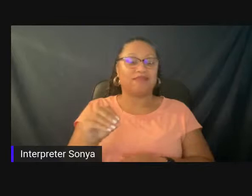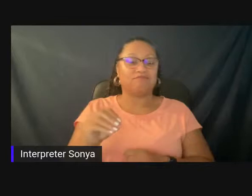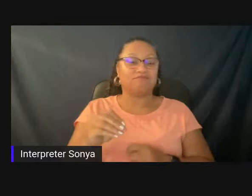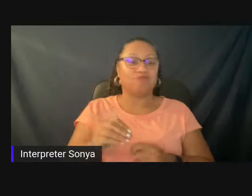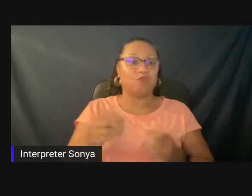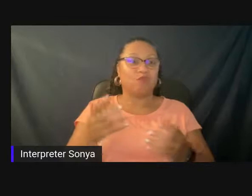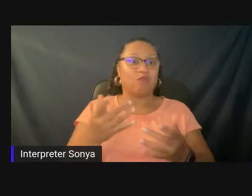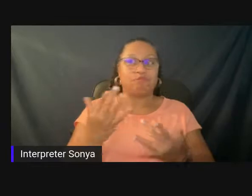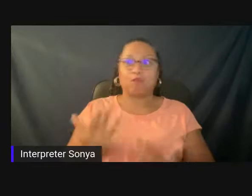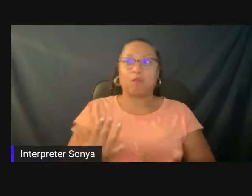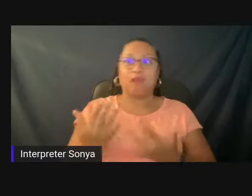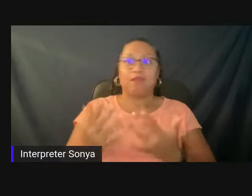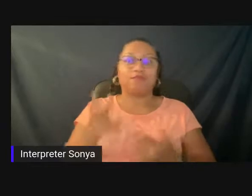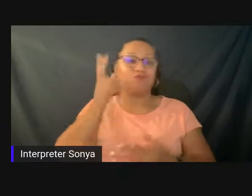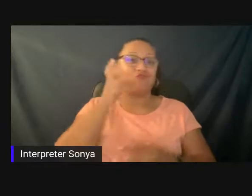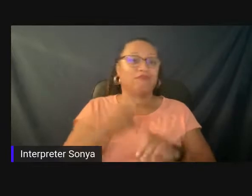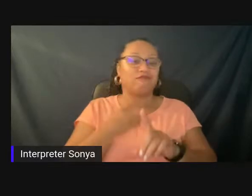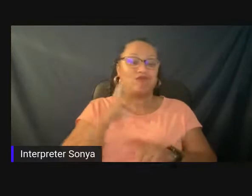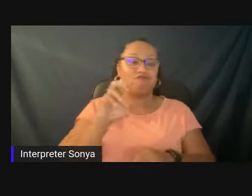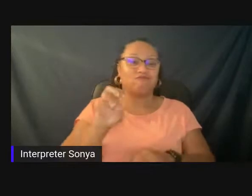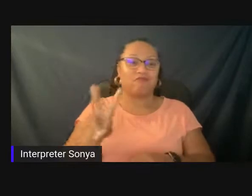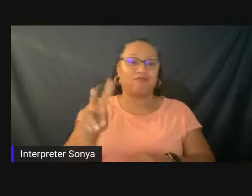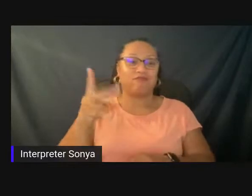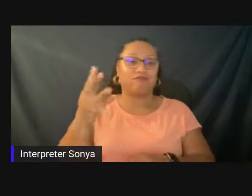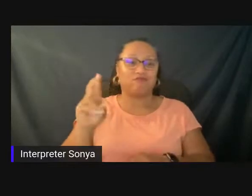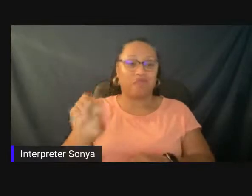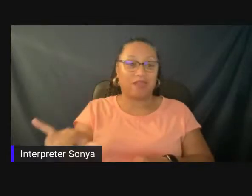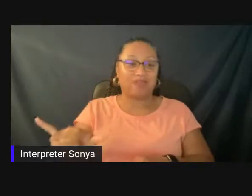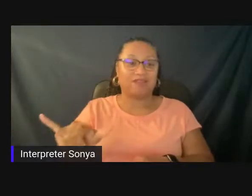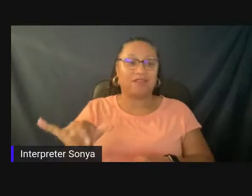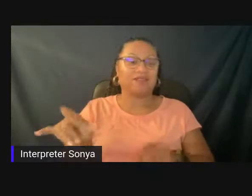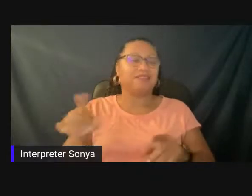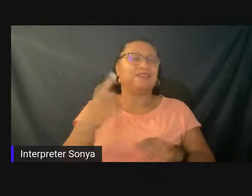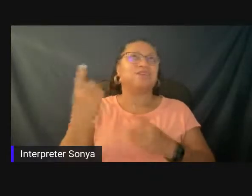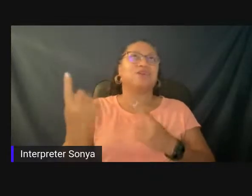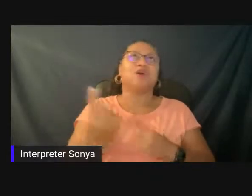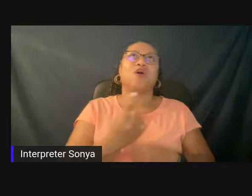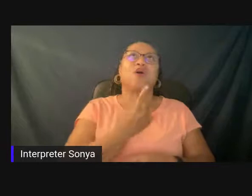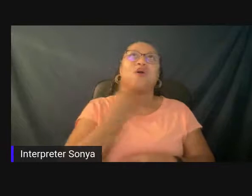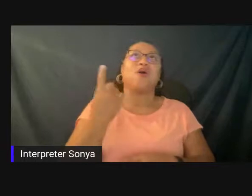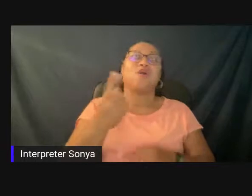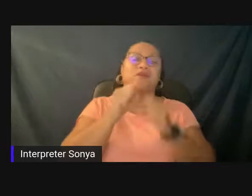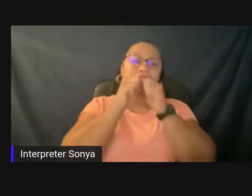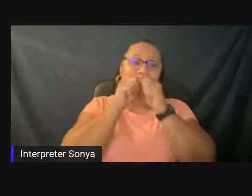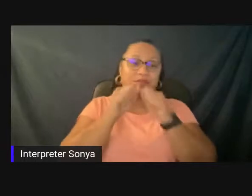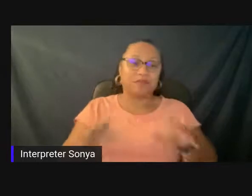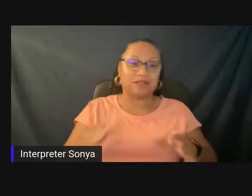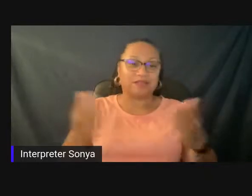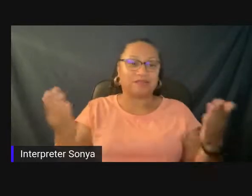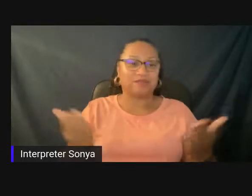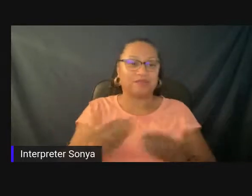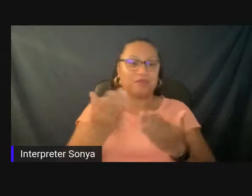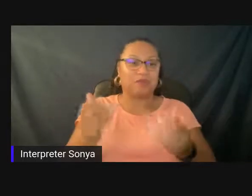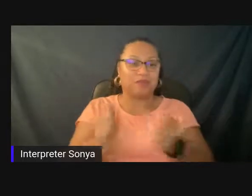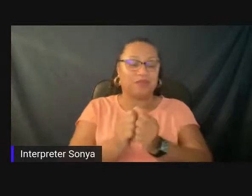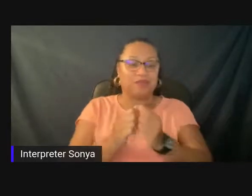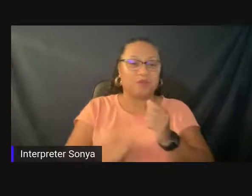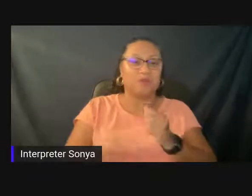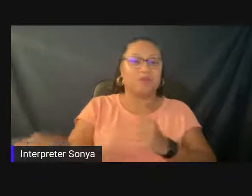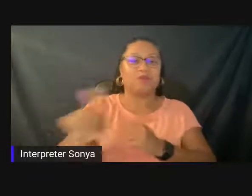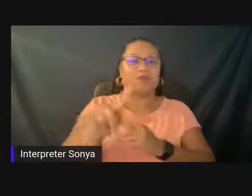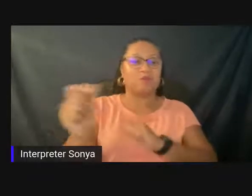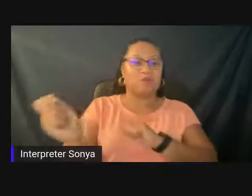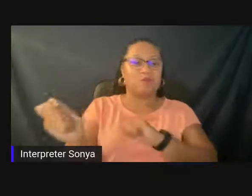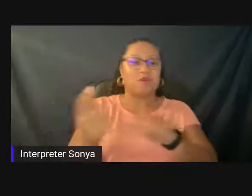Raymont. And it's always a blessing to be with everyone. And I am going